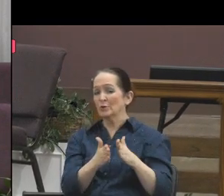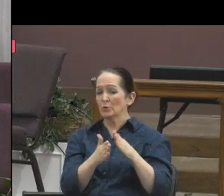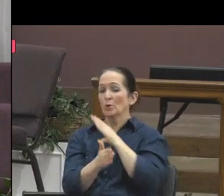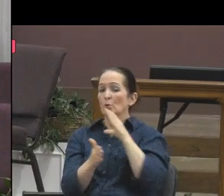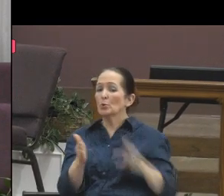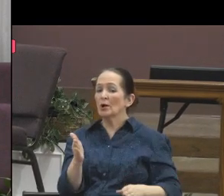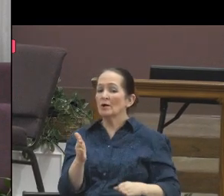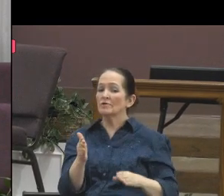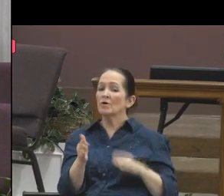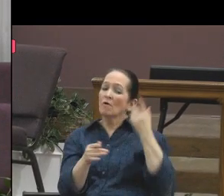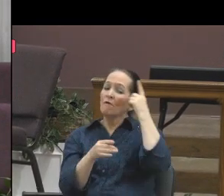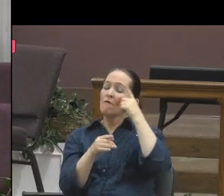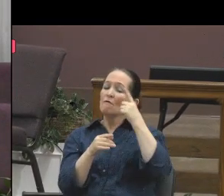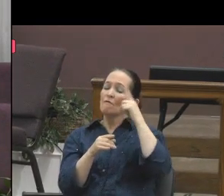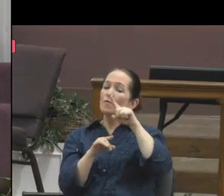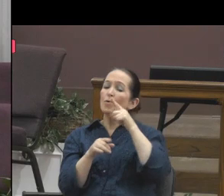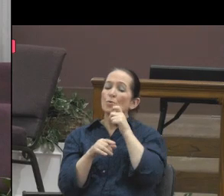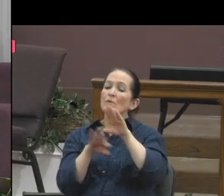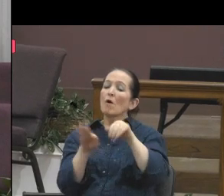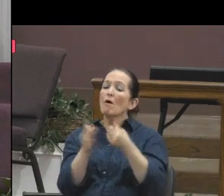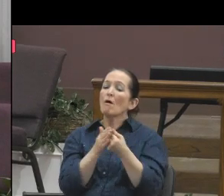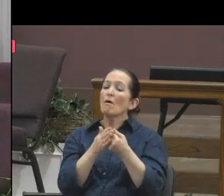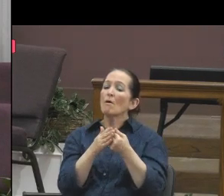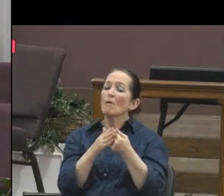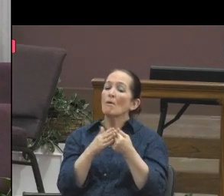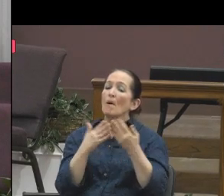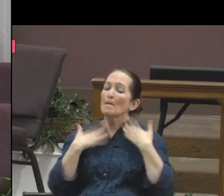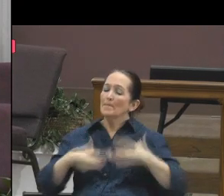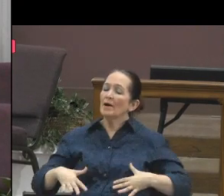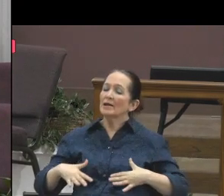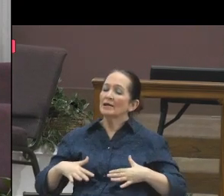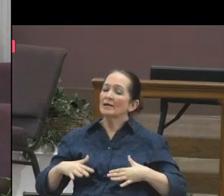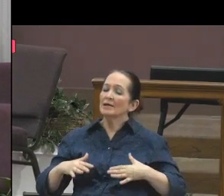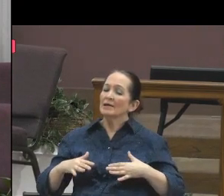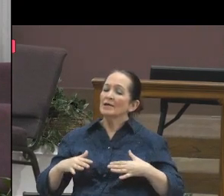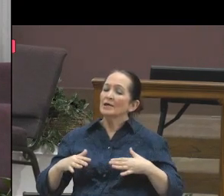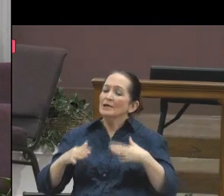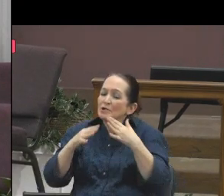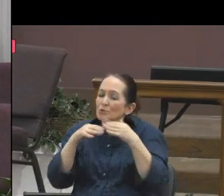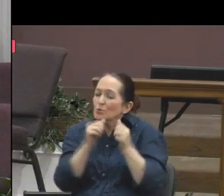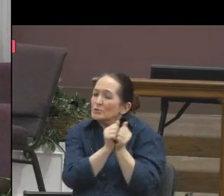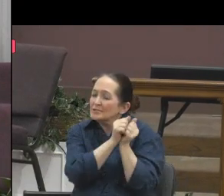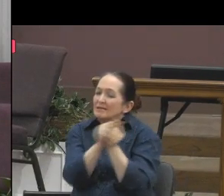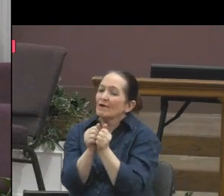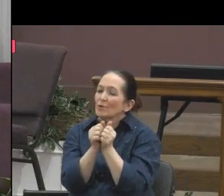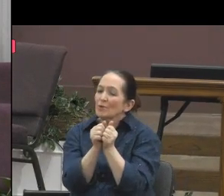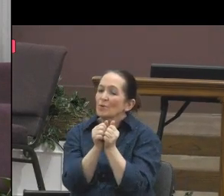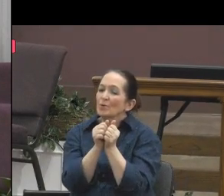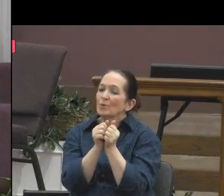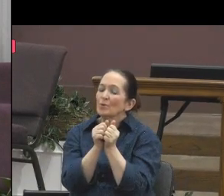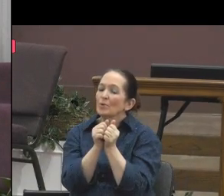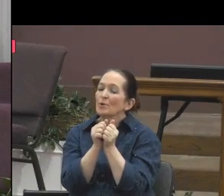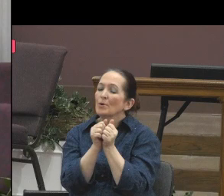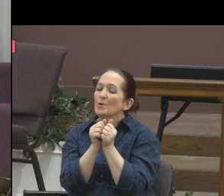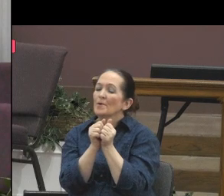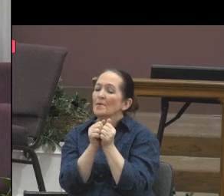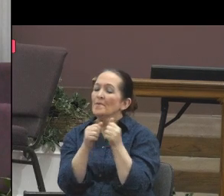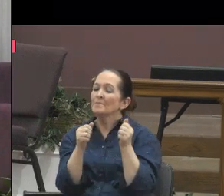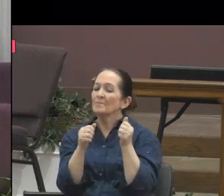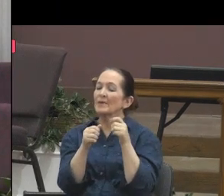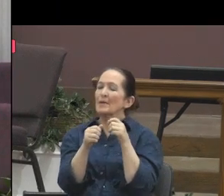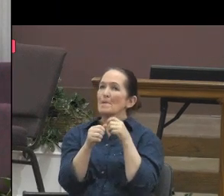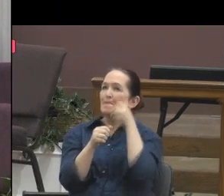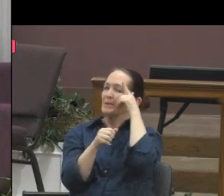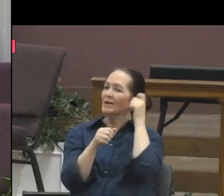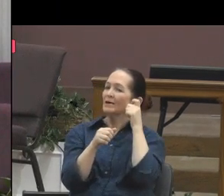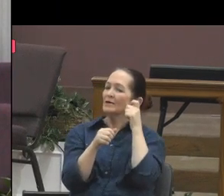held together by what every joint supplies, according to the proper working of each individual part, causes the